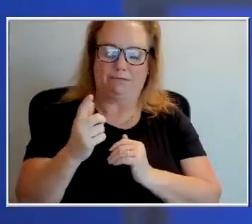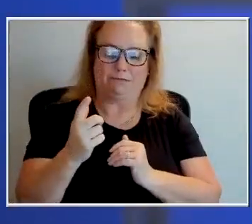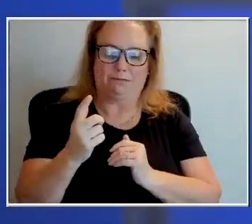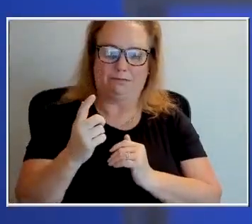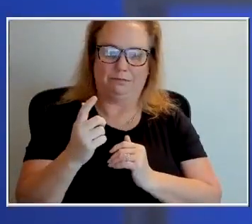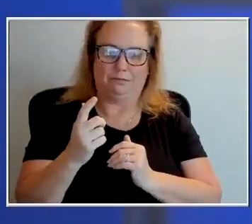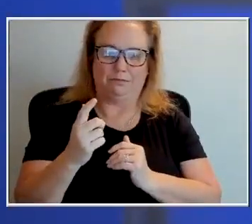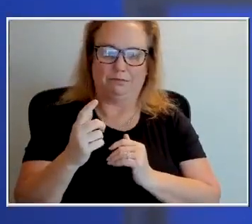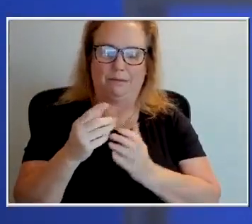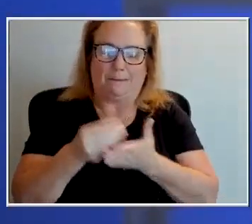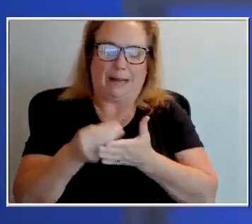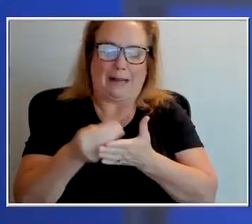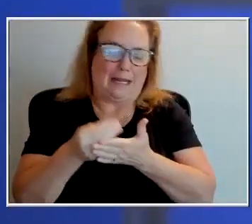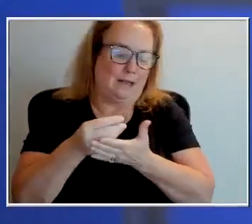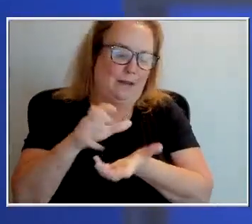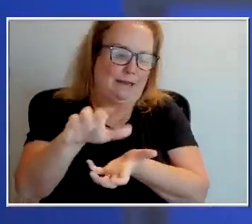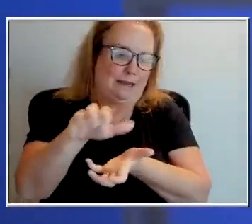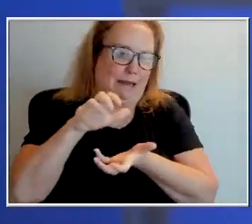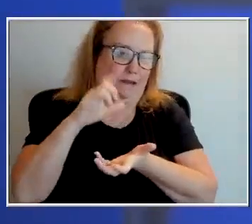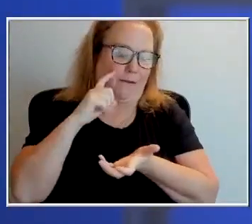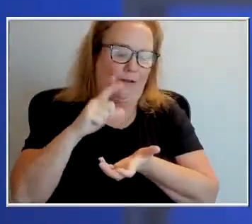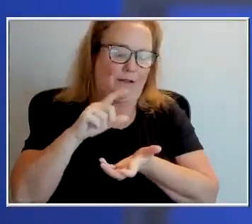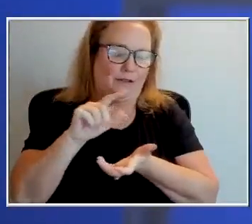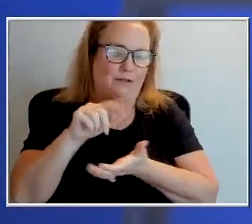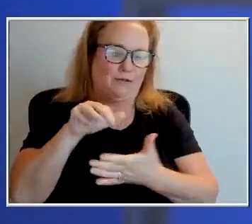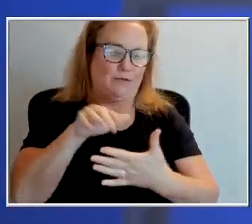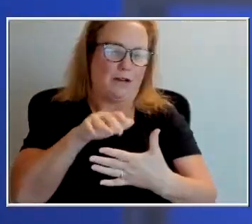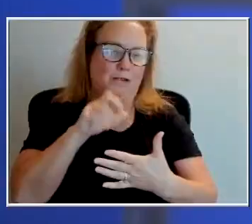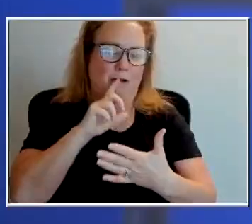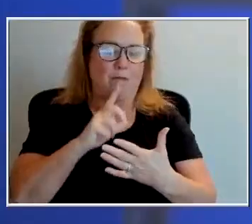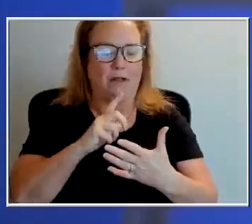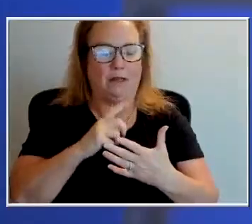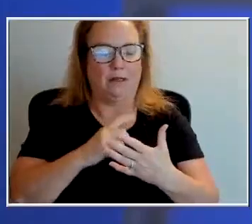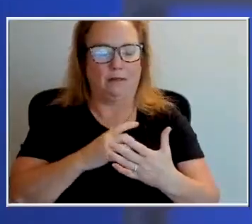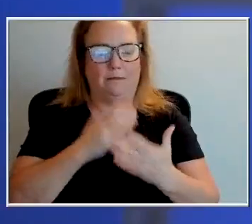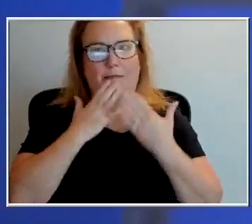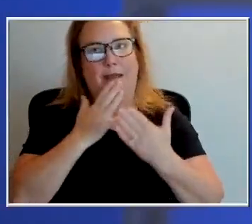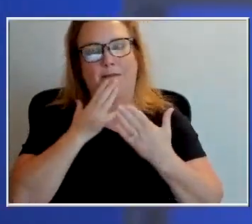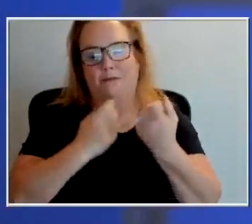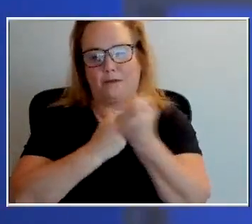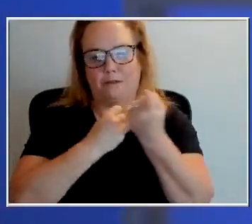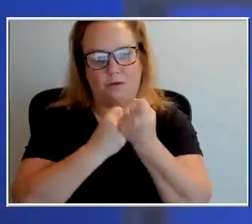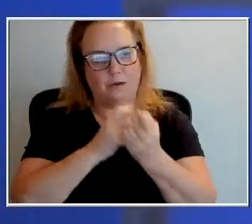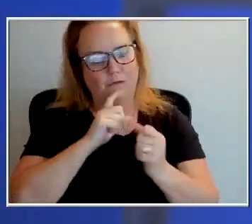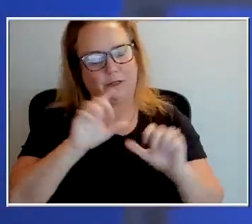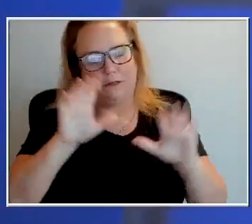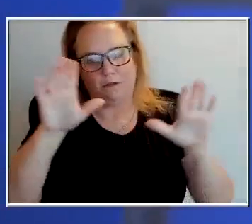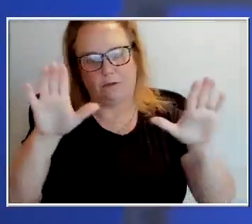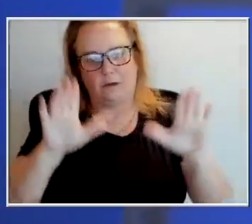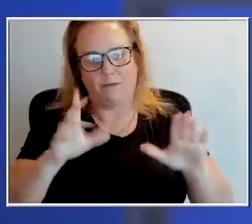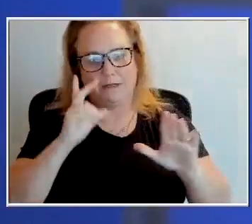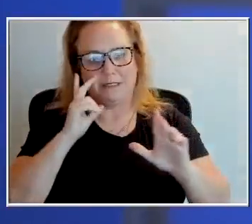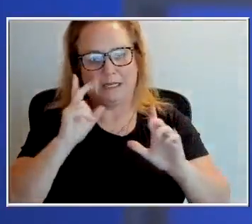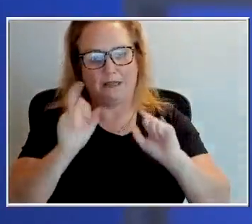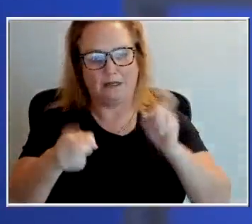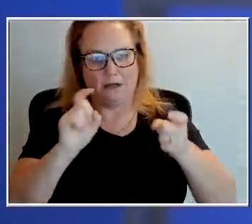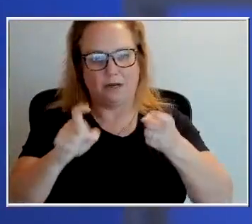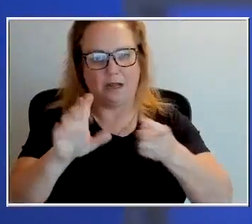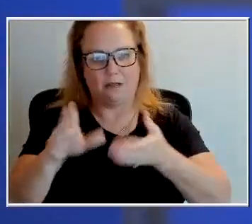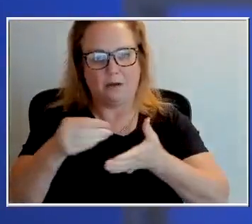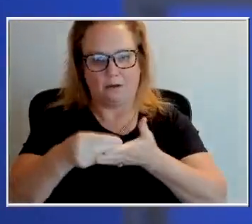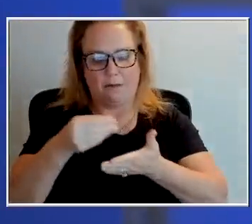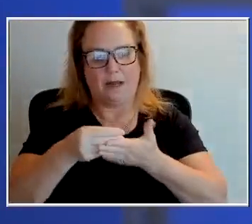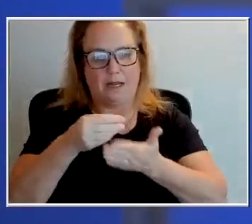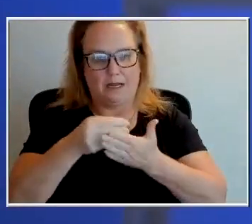can get. And yeah, I am indebted to their support. And it's really neat to see how the people that donate, how their money does go to